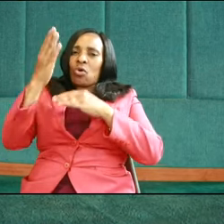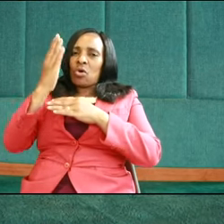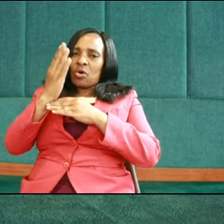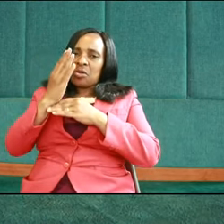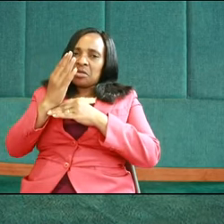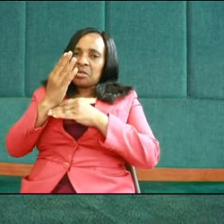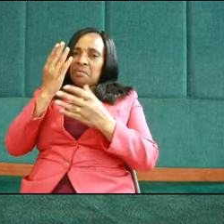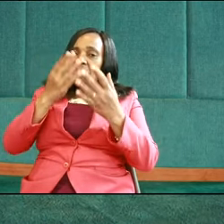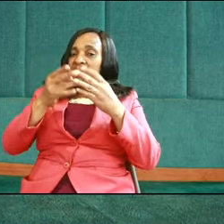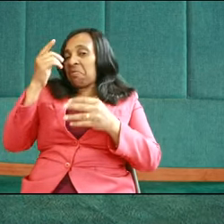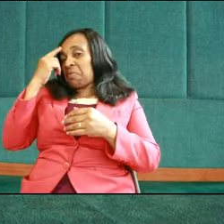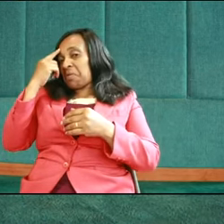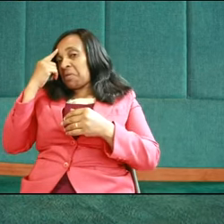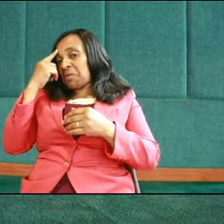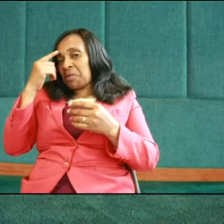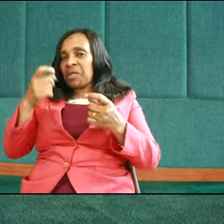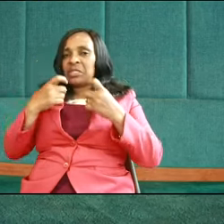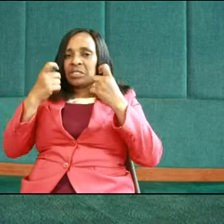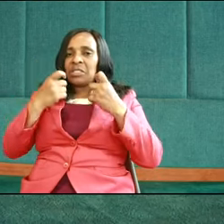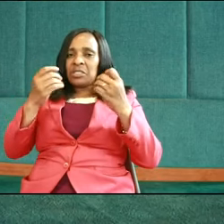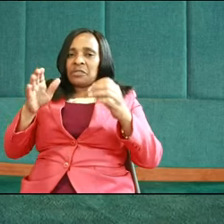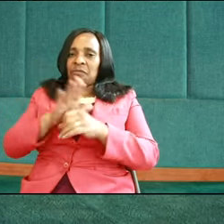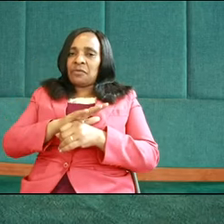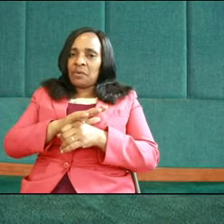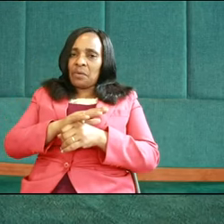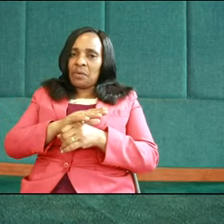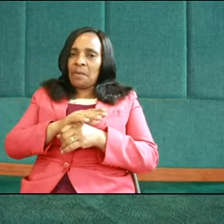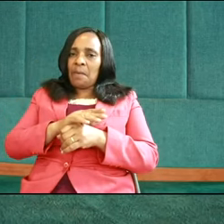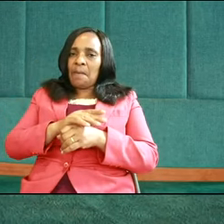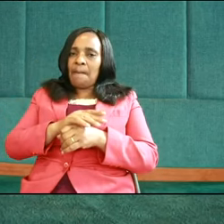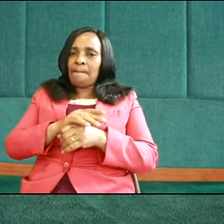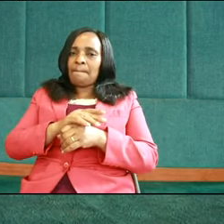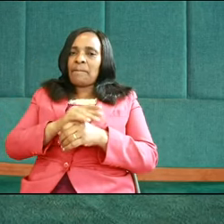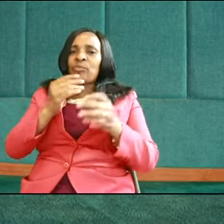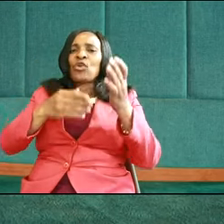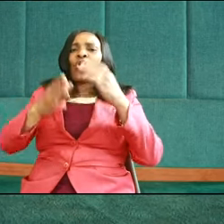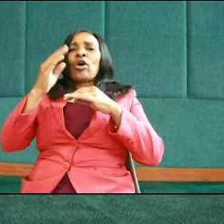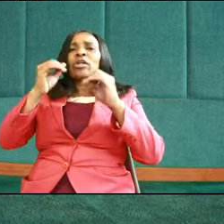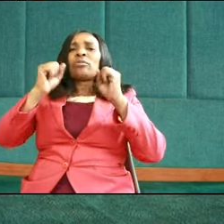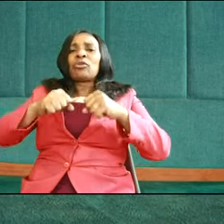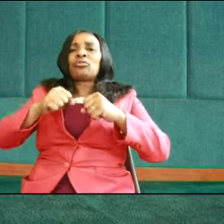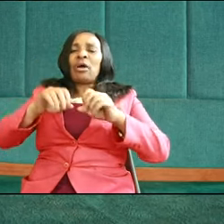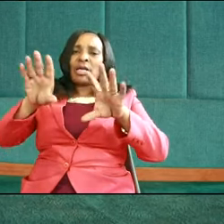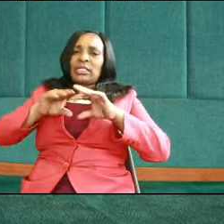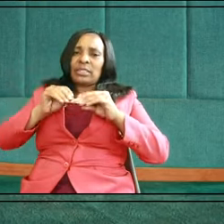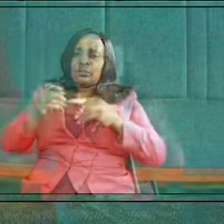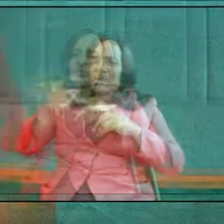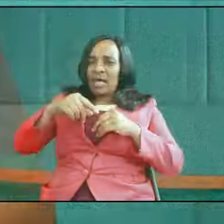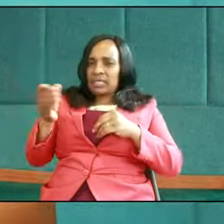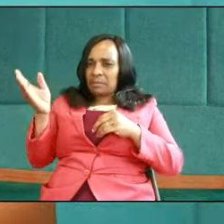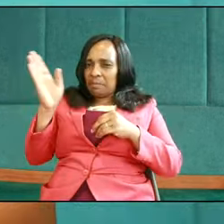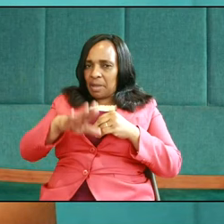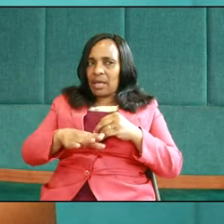we might think that we are sinful, you know. Of course we are, but God can still accept us back. So